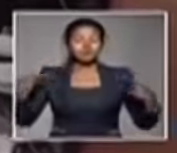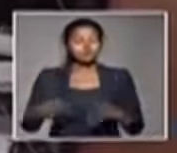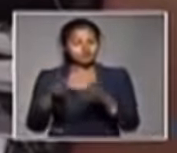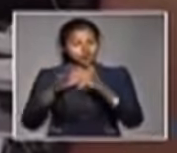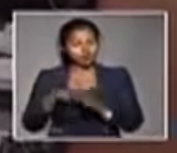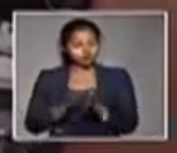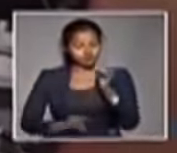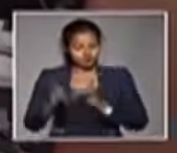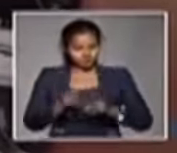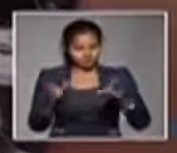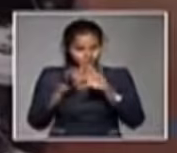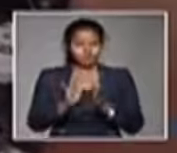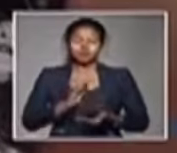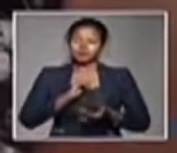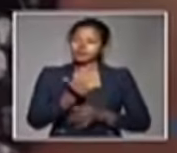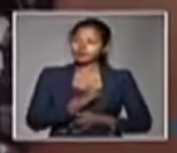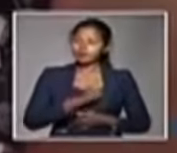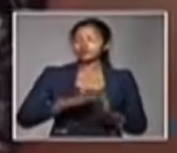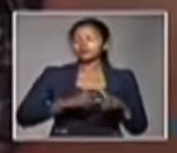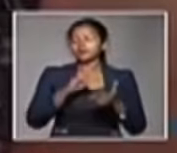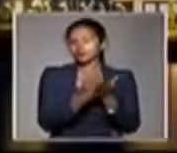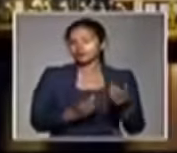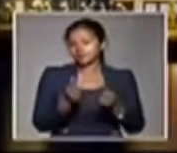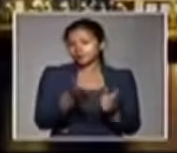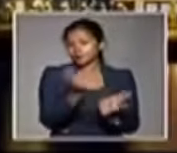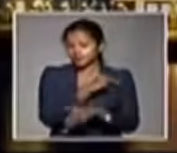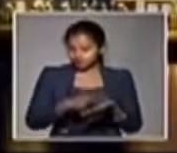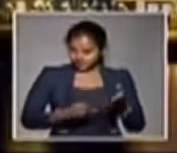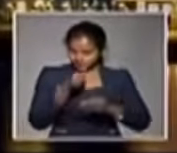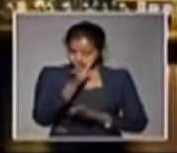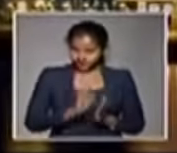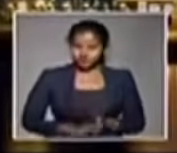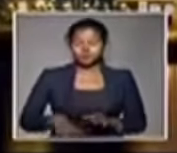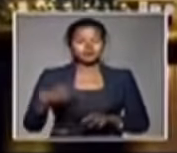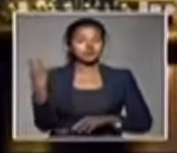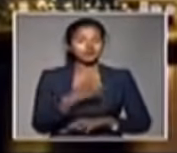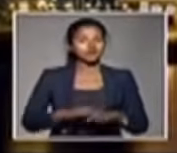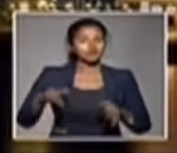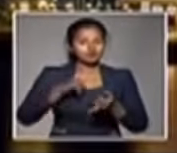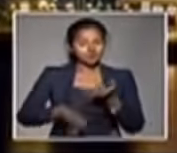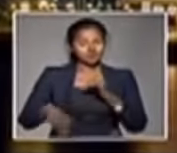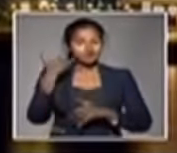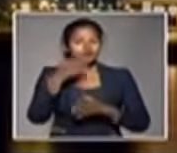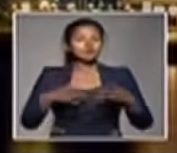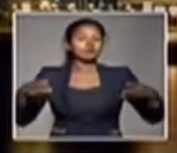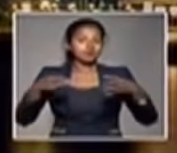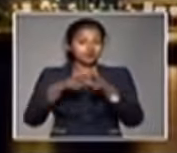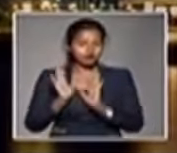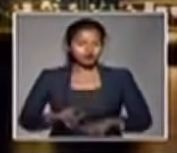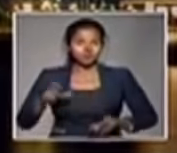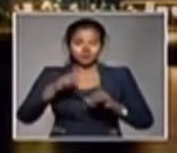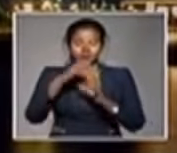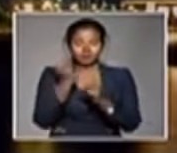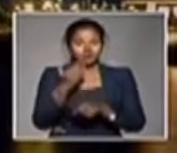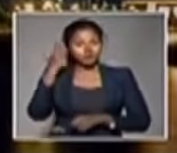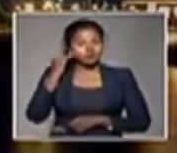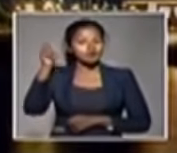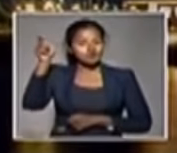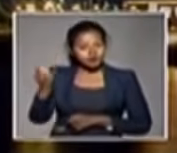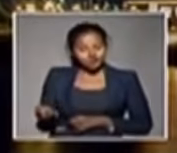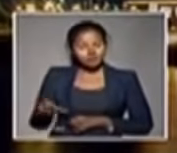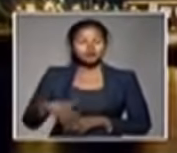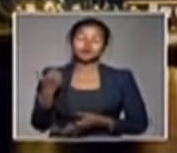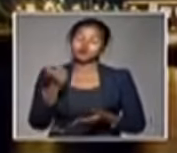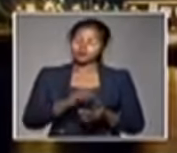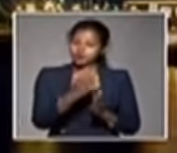parliamentarians voted in favour of the 20th Amendment yesterday. Deputy Secretary of the Samagi Janabalavege Diana Gamage voted in favour